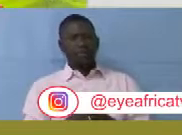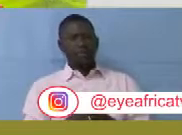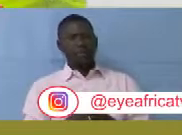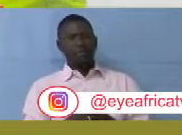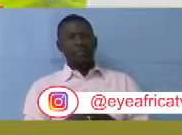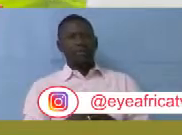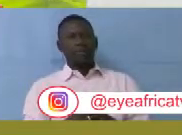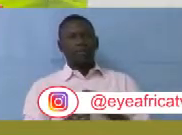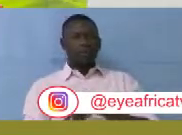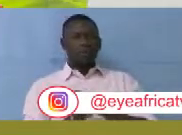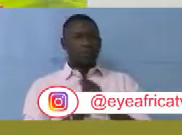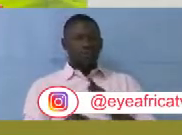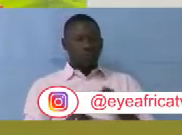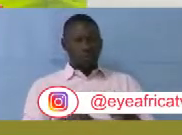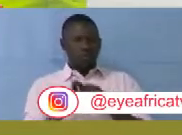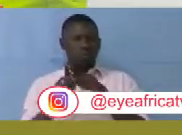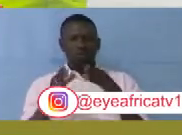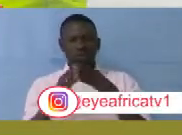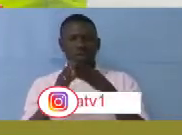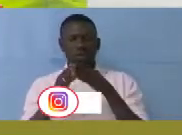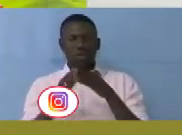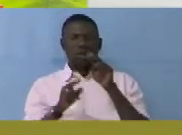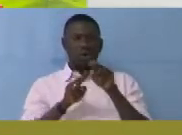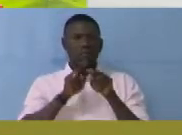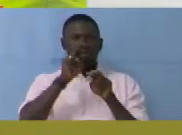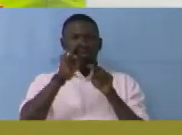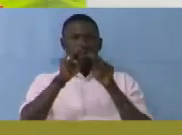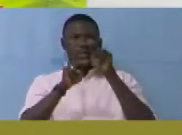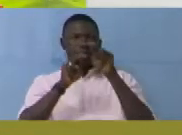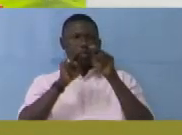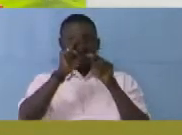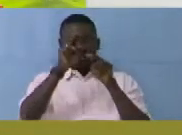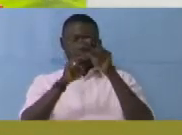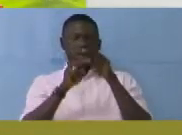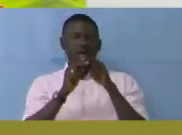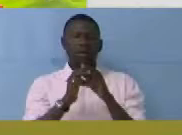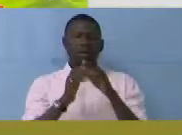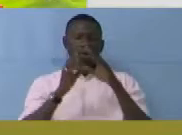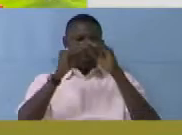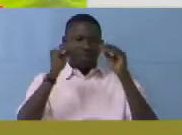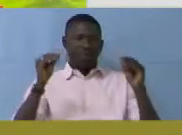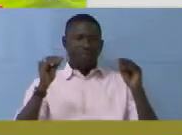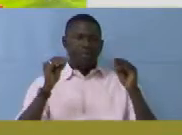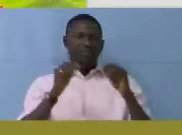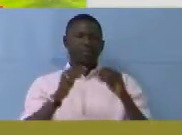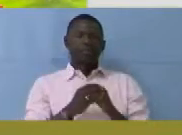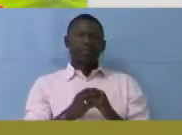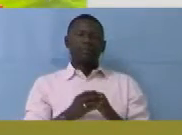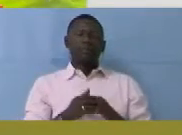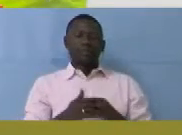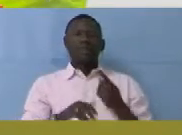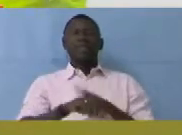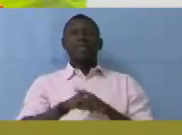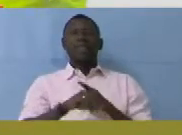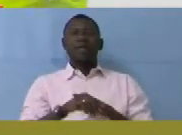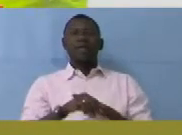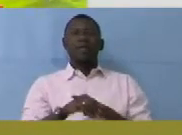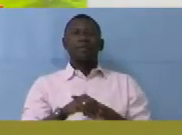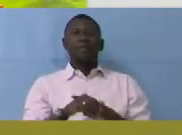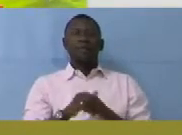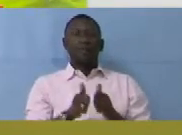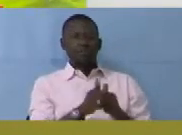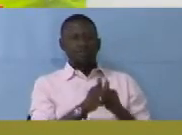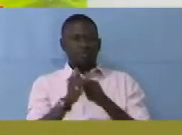together upstairs. Na tatanyula le kasele Santo. By the time the orderly was opening this office